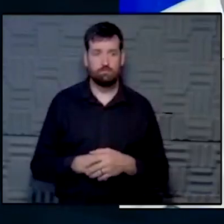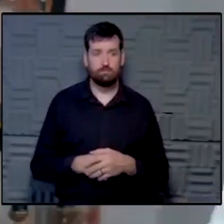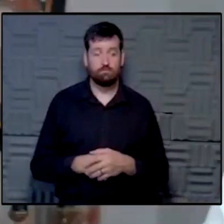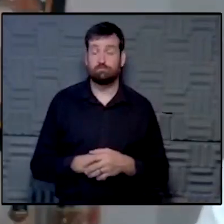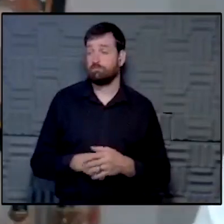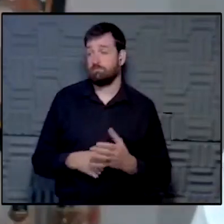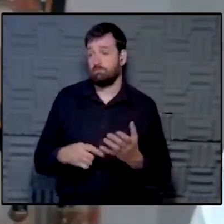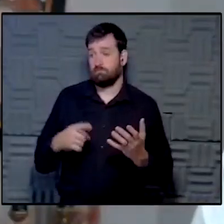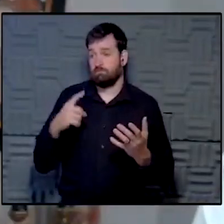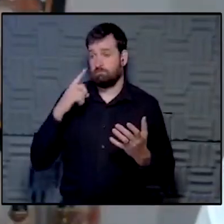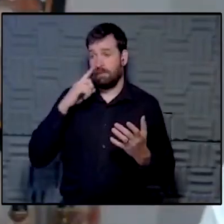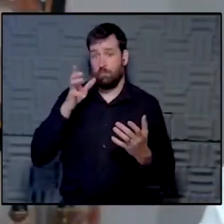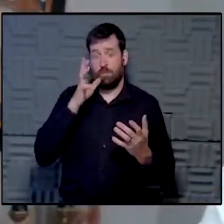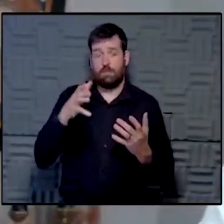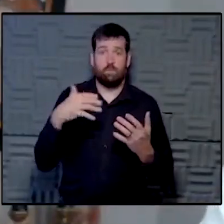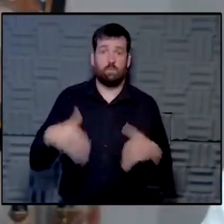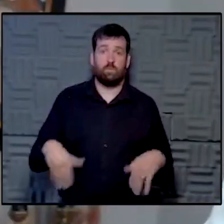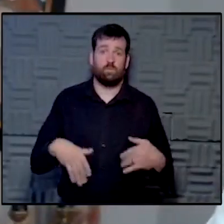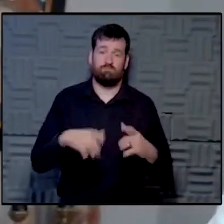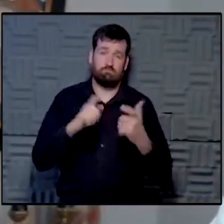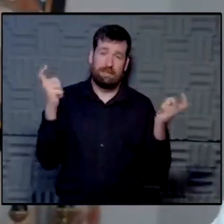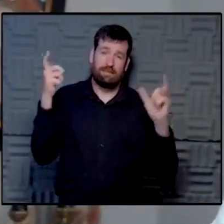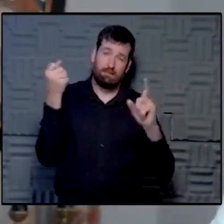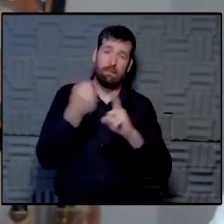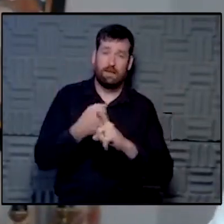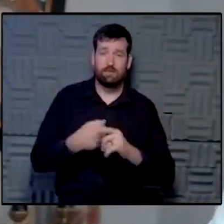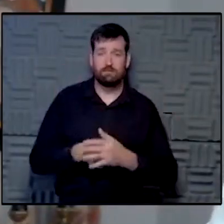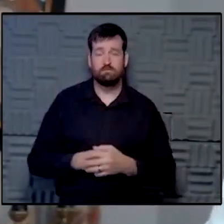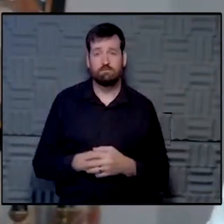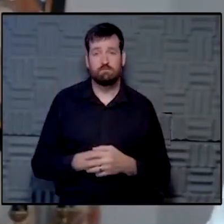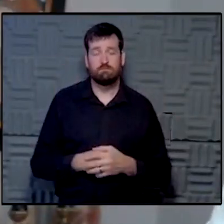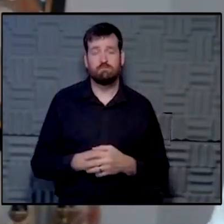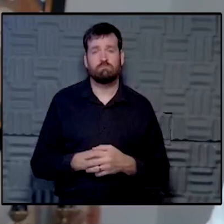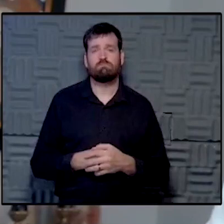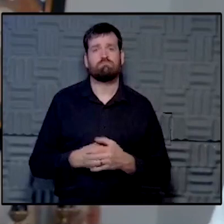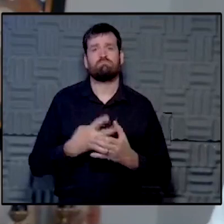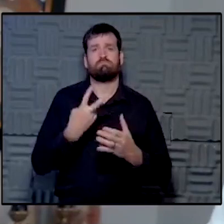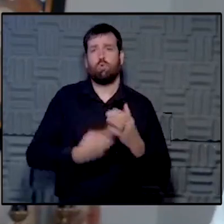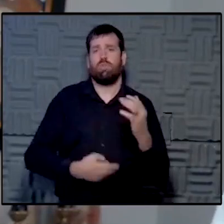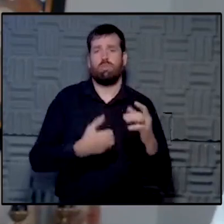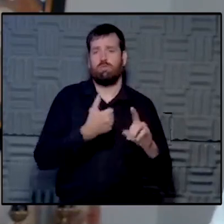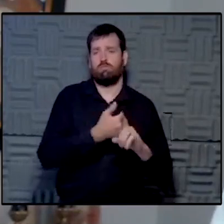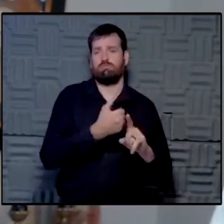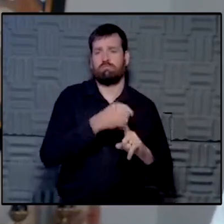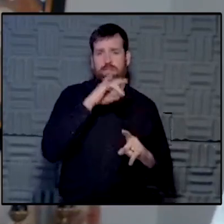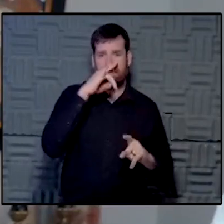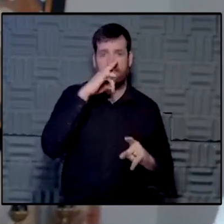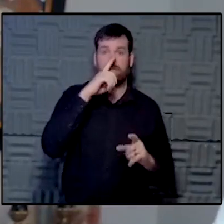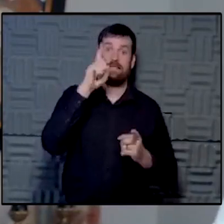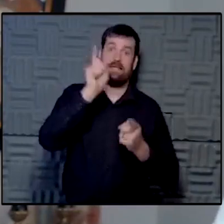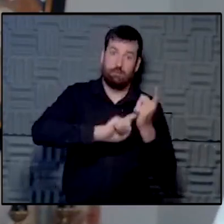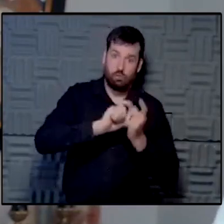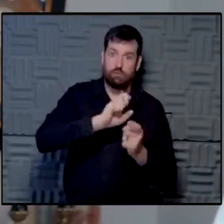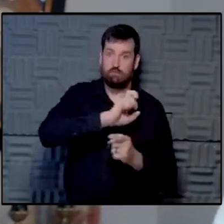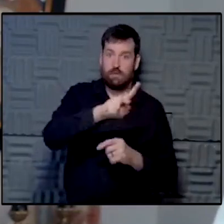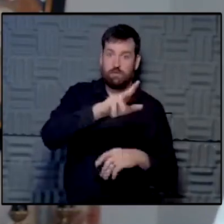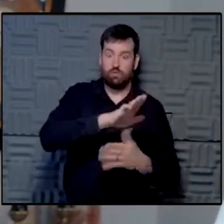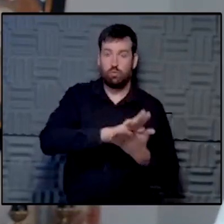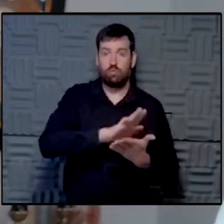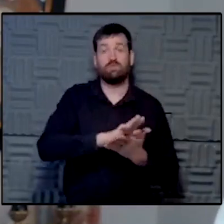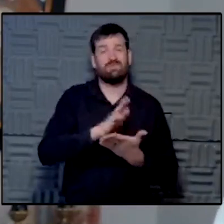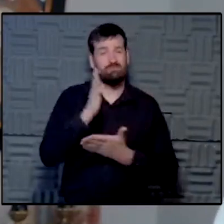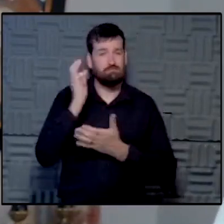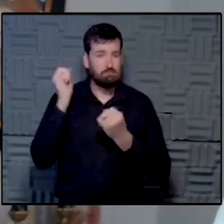I think it's going to be a big impact. You know, both in terms of getting kids in person in schools. Many schools are already having